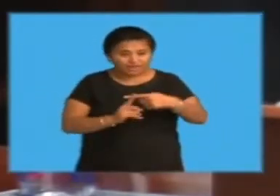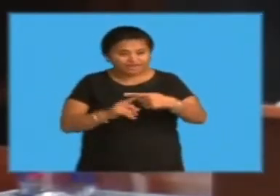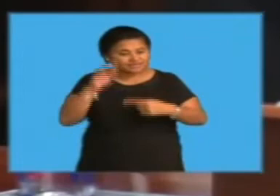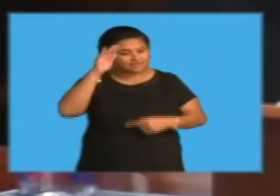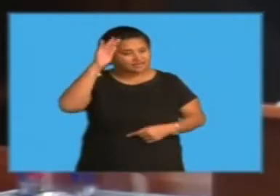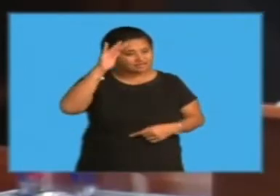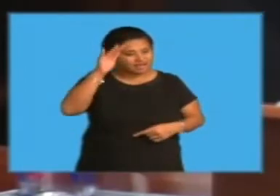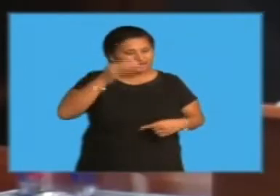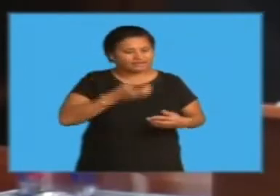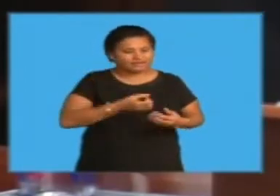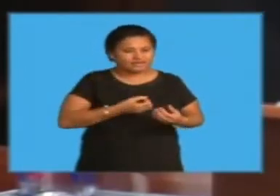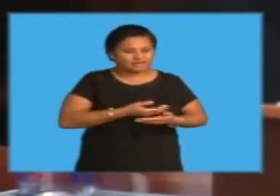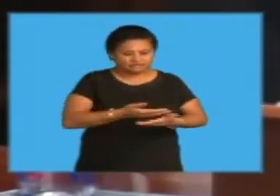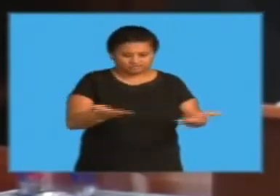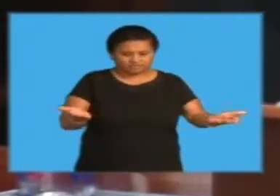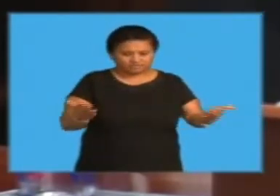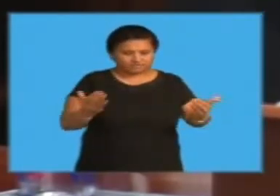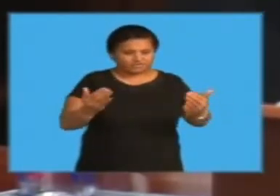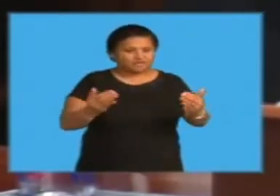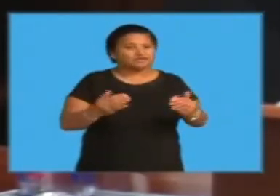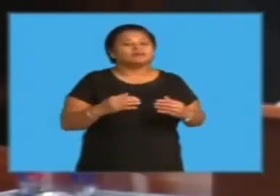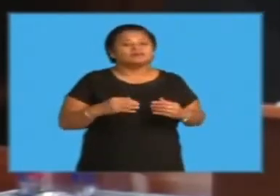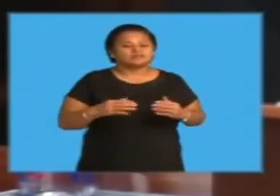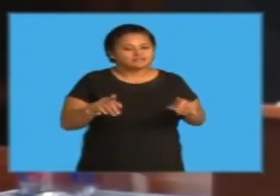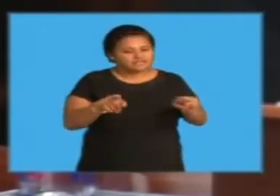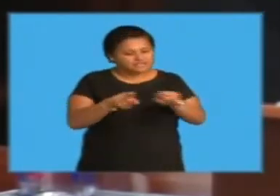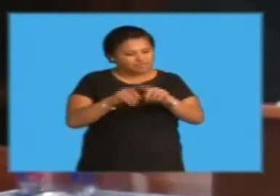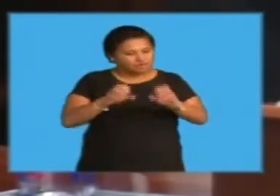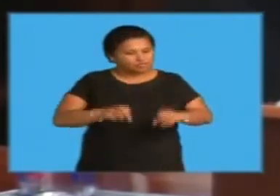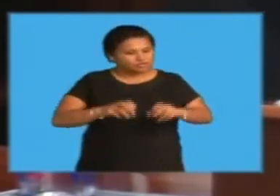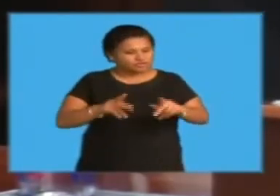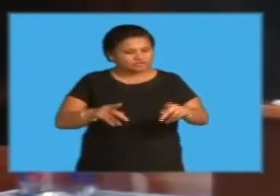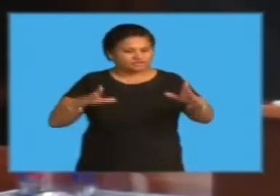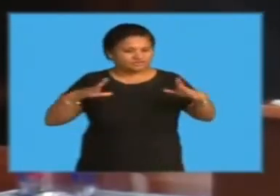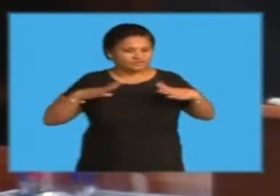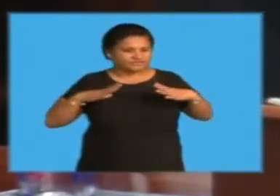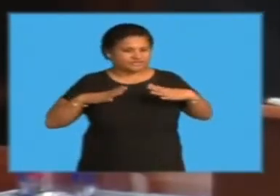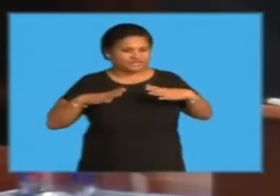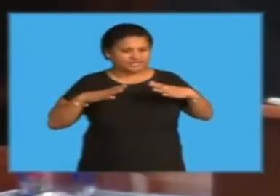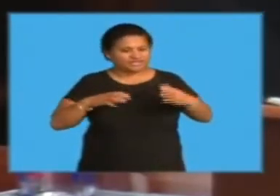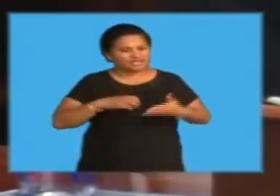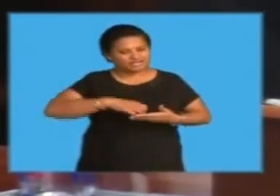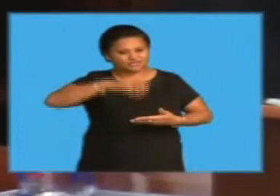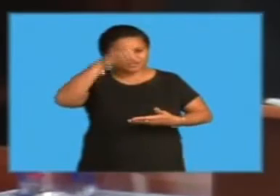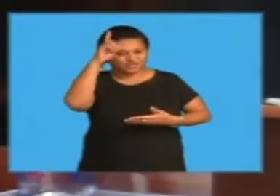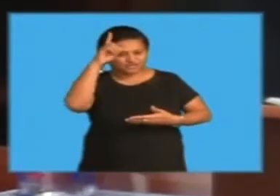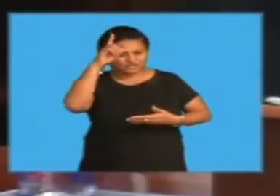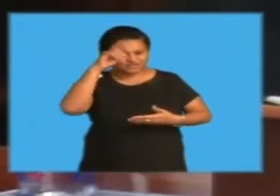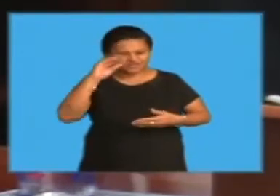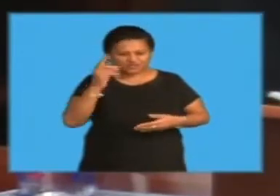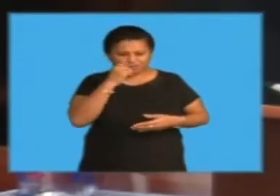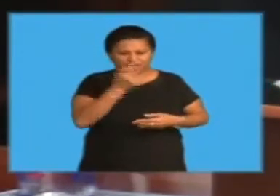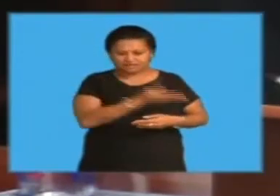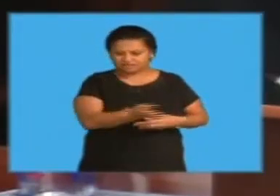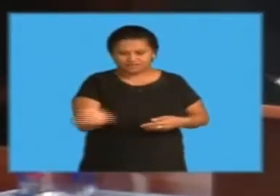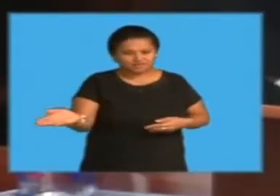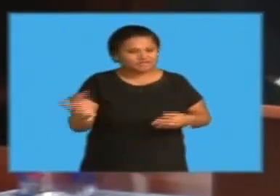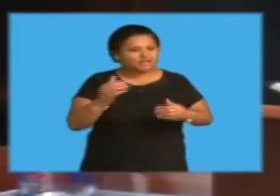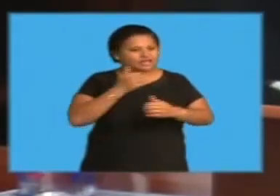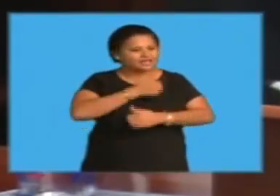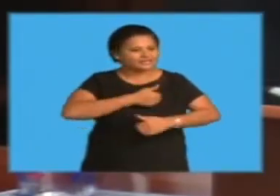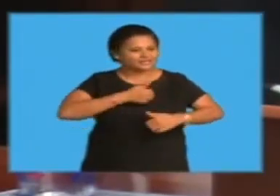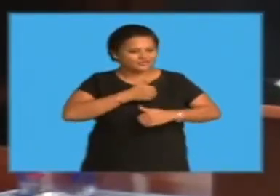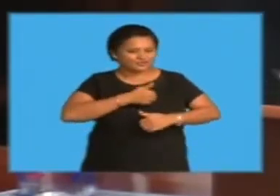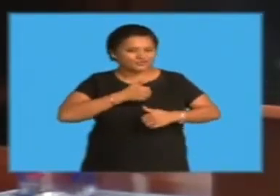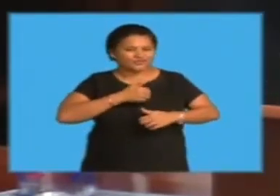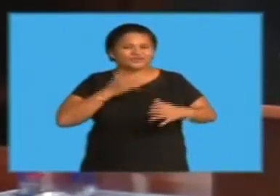one become a responsible and productive citizen with the means to lead a happy and fulfilling life. We do that in